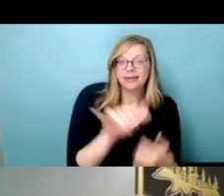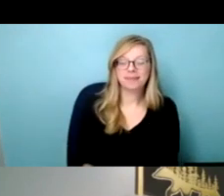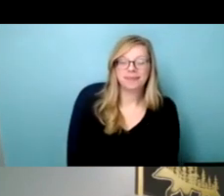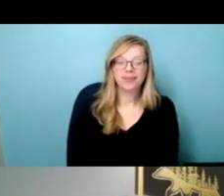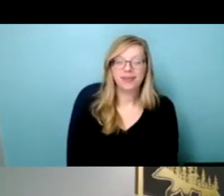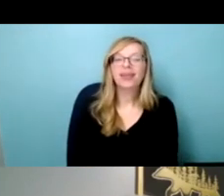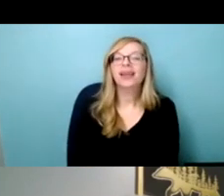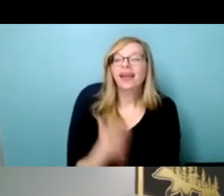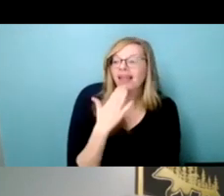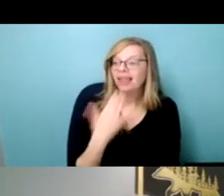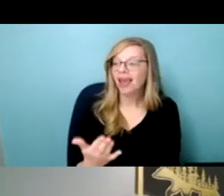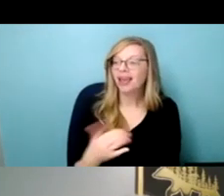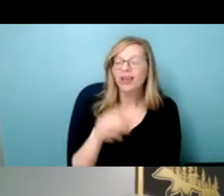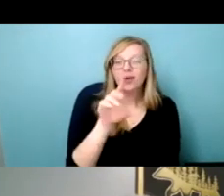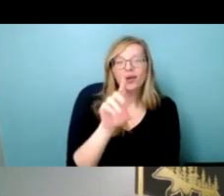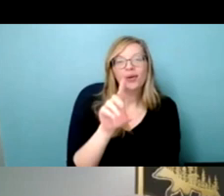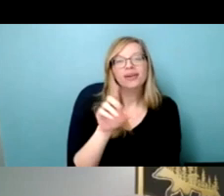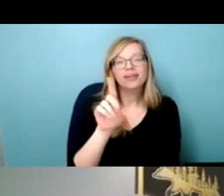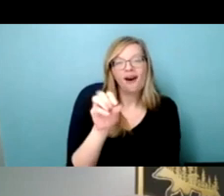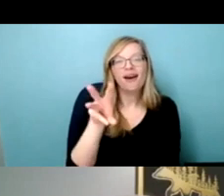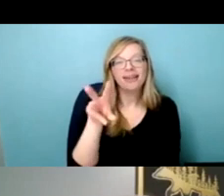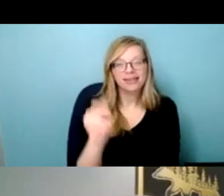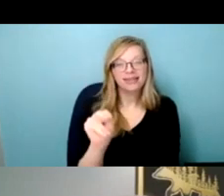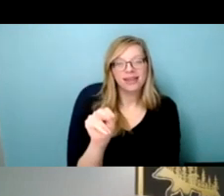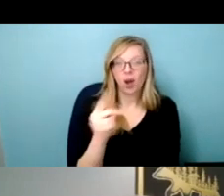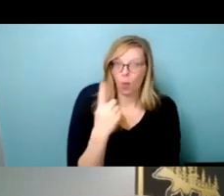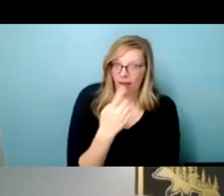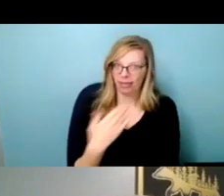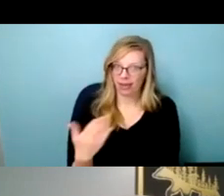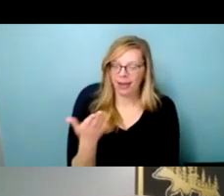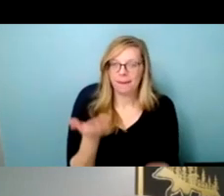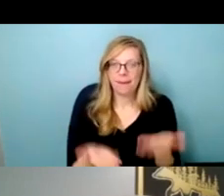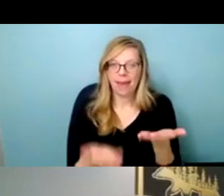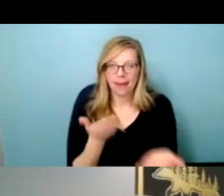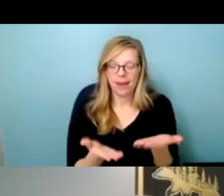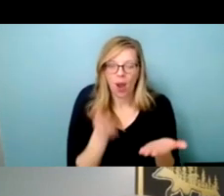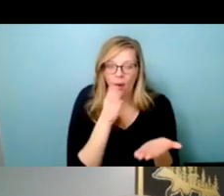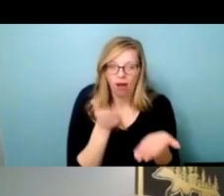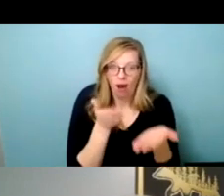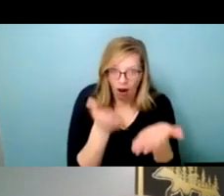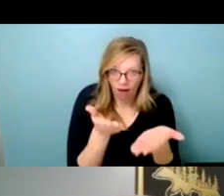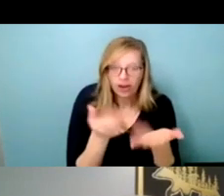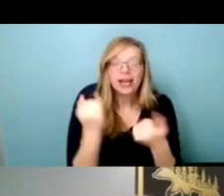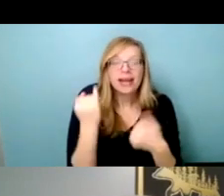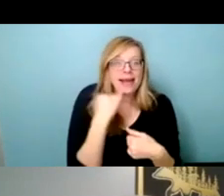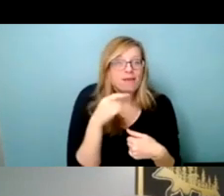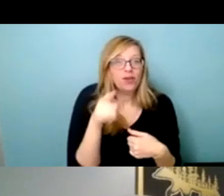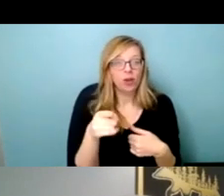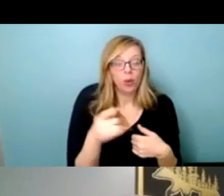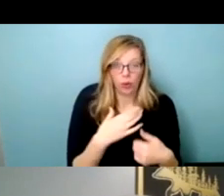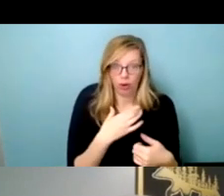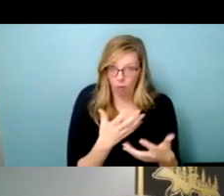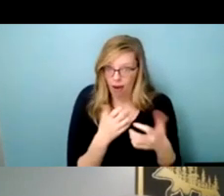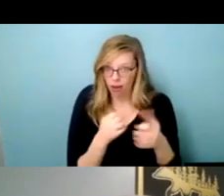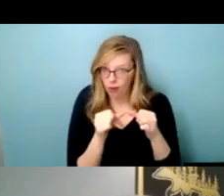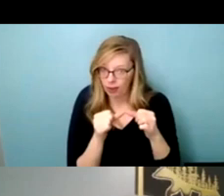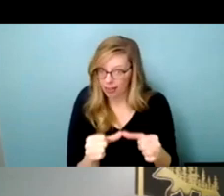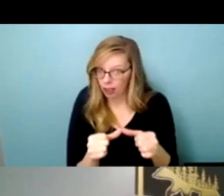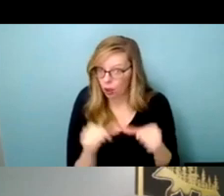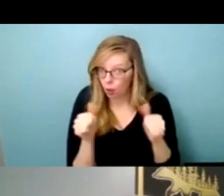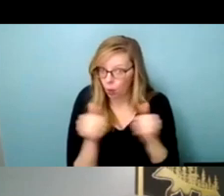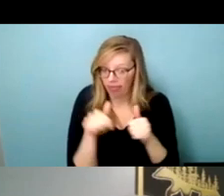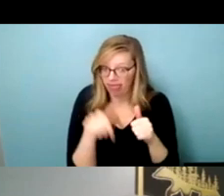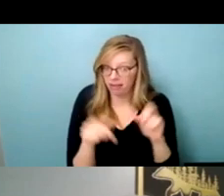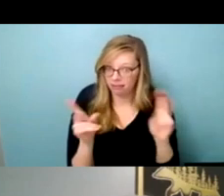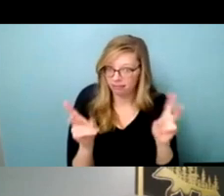Thank you very much, Dawn. One thing we may offer is that if folks wish to continue having this conversation, we